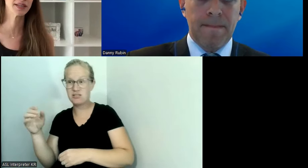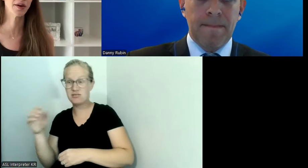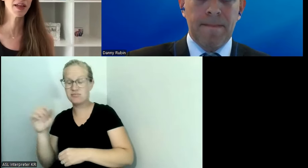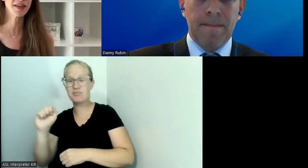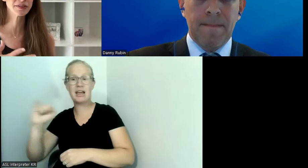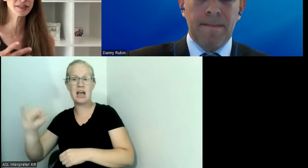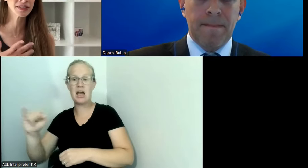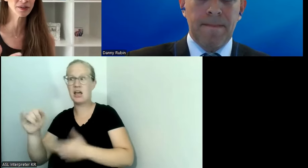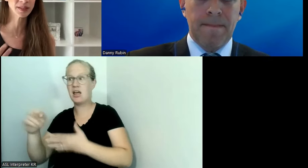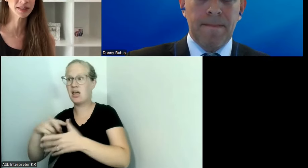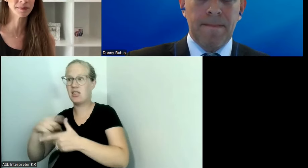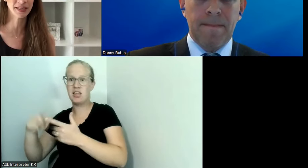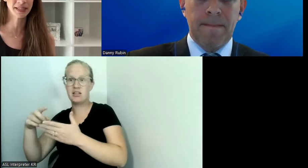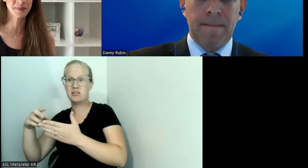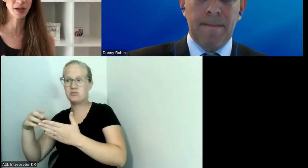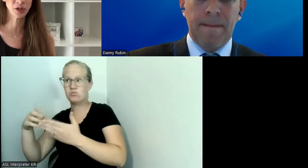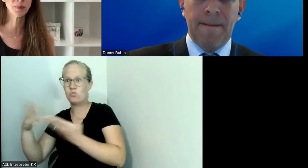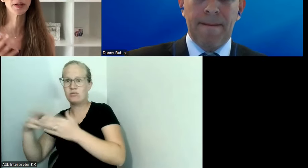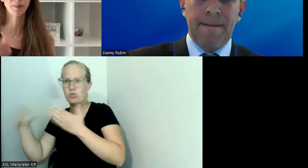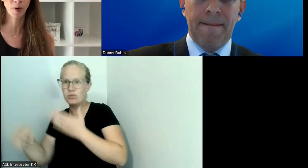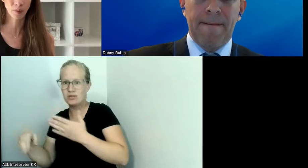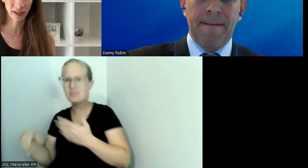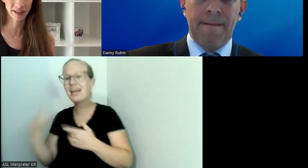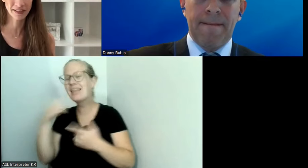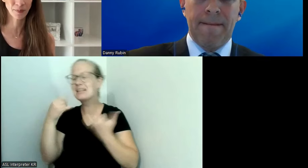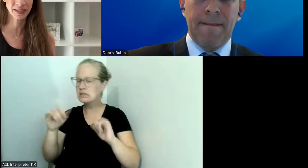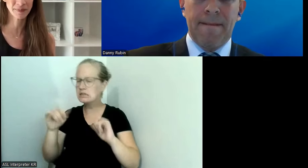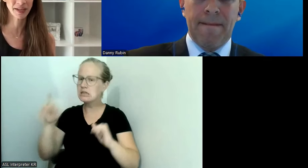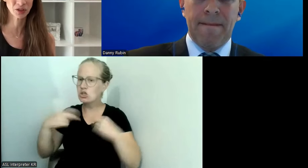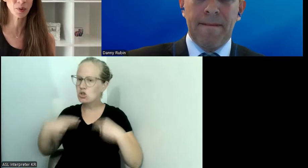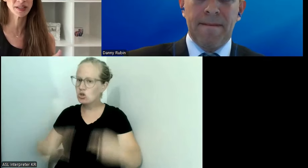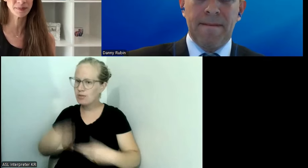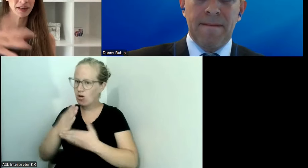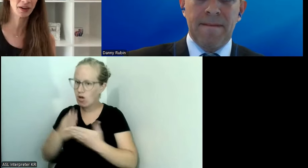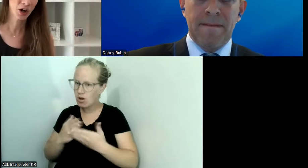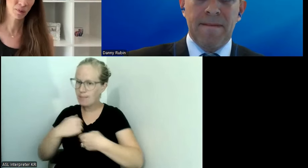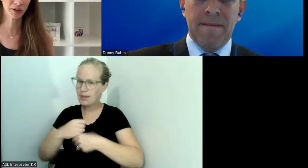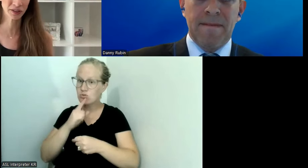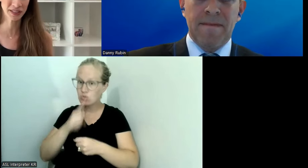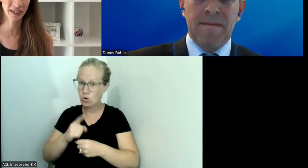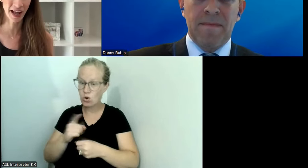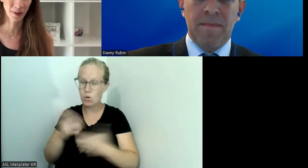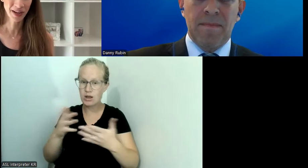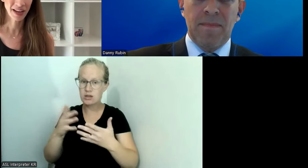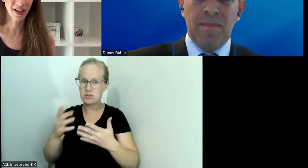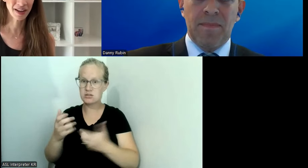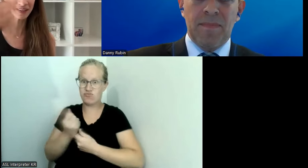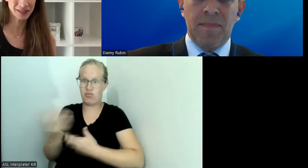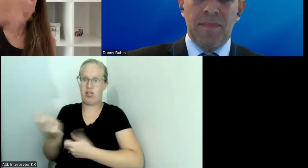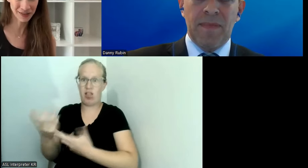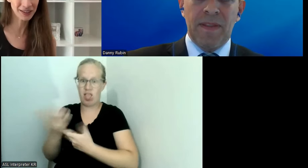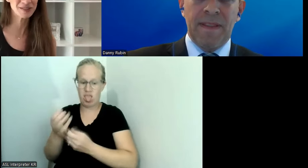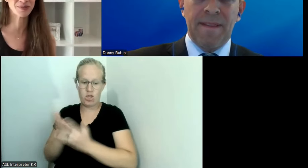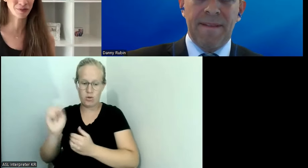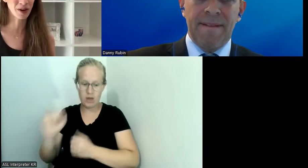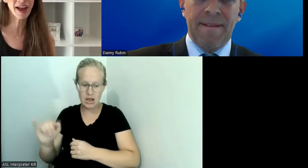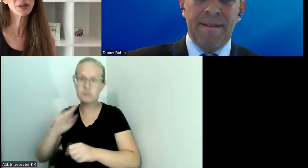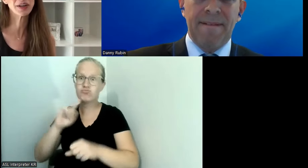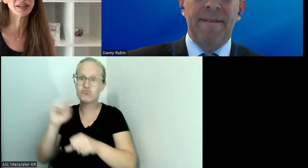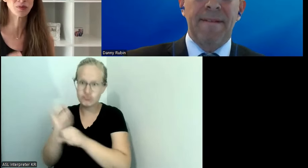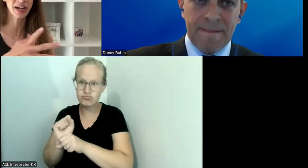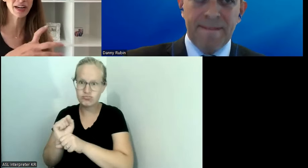and what comes out? I think there's still going to need to be a human component in some way to make sure what's being regurgitated out is, is